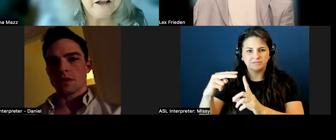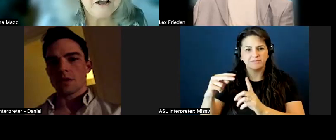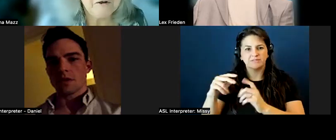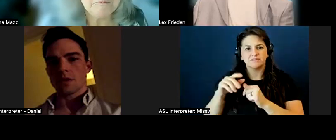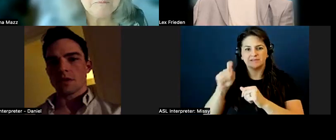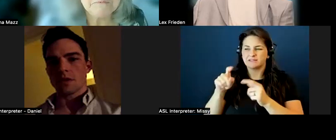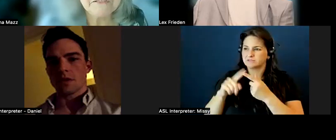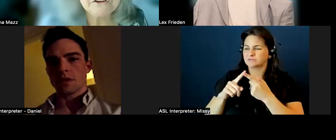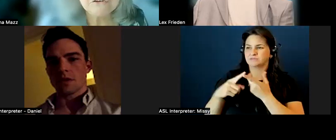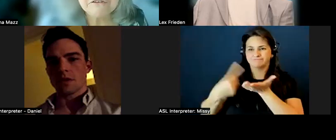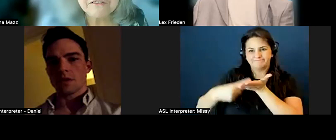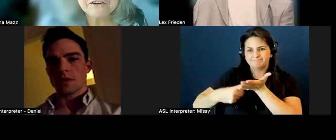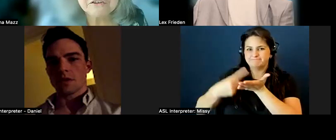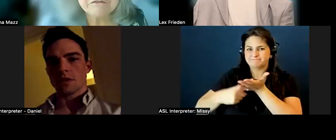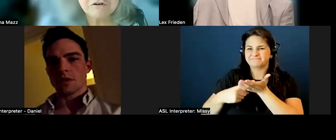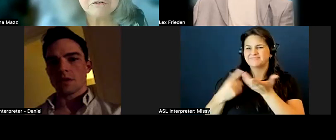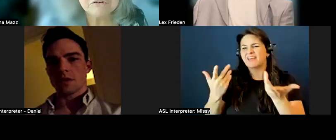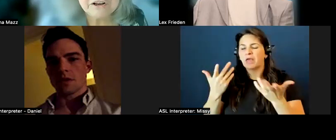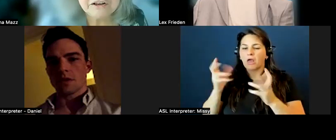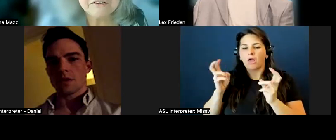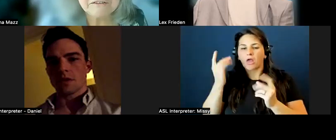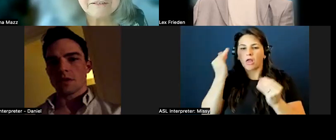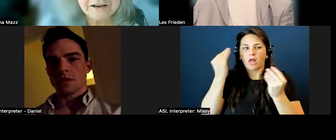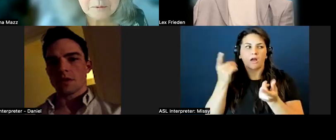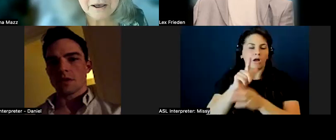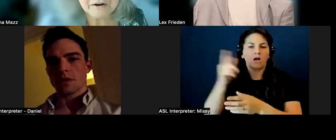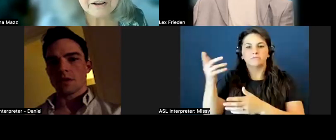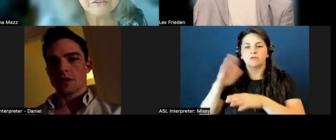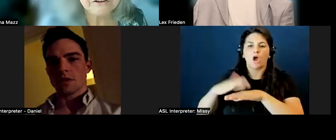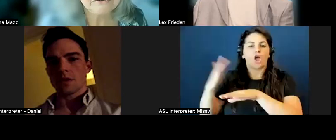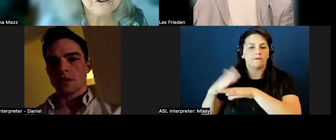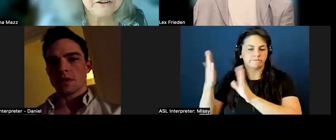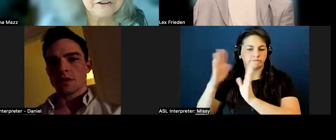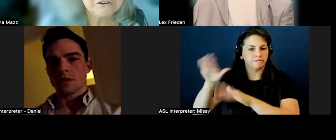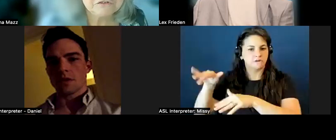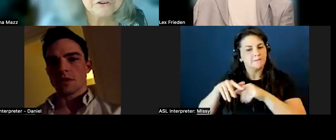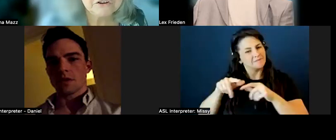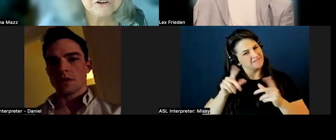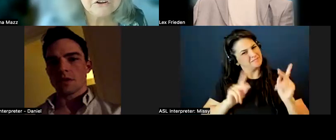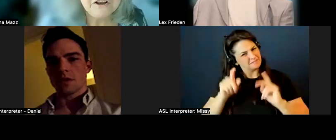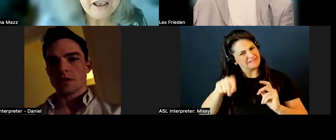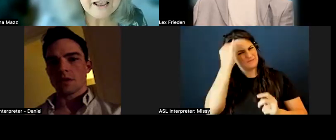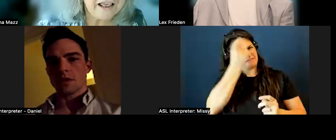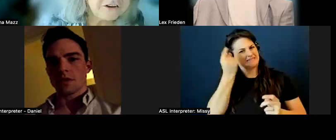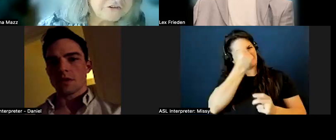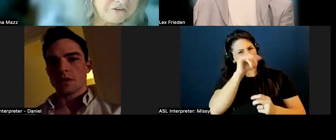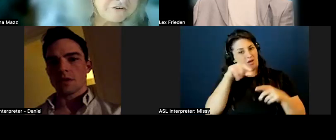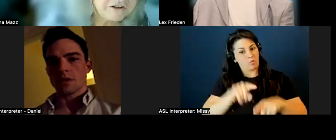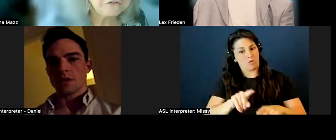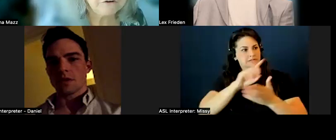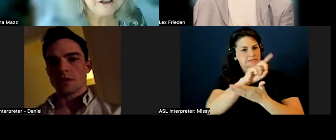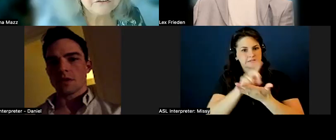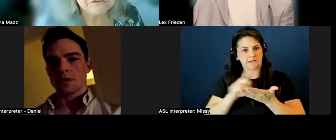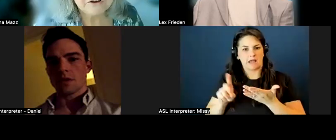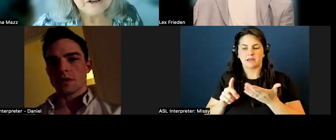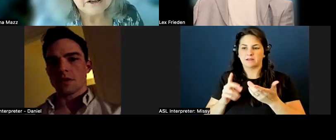again. But these are the things that folks need to think about as they design these facilities and latch